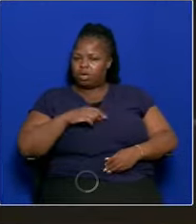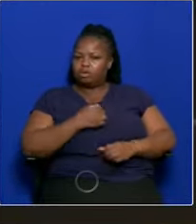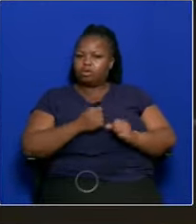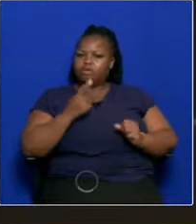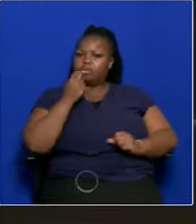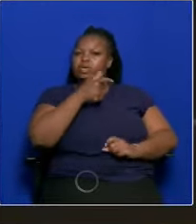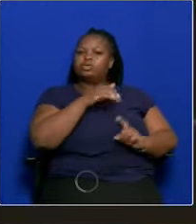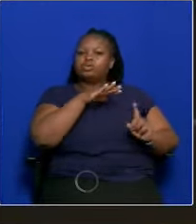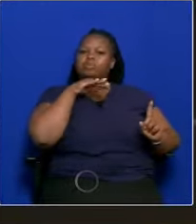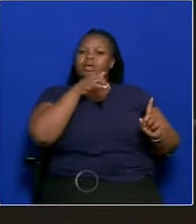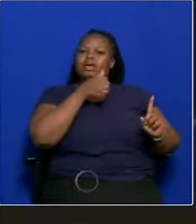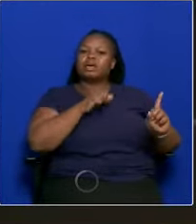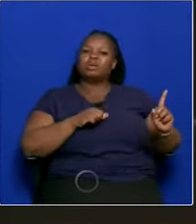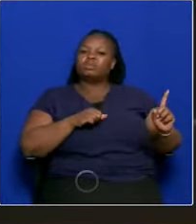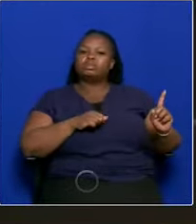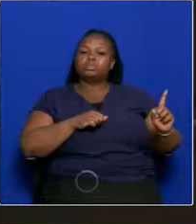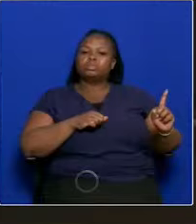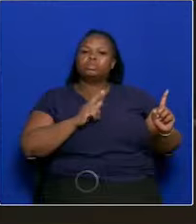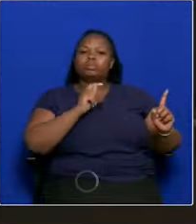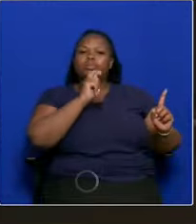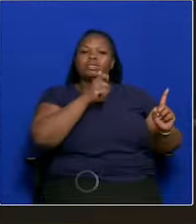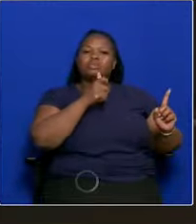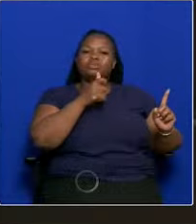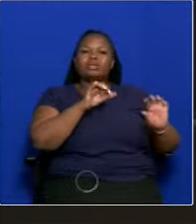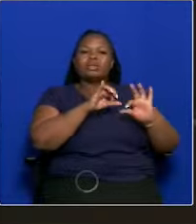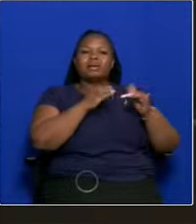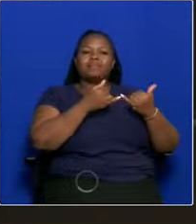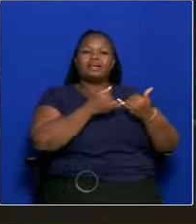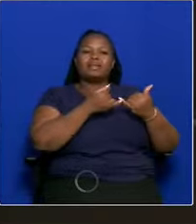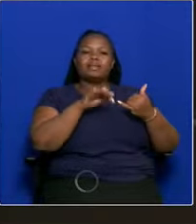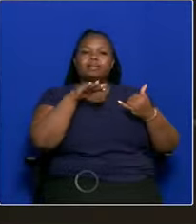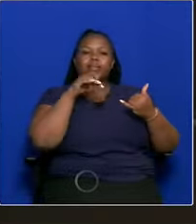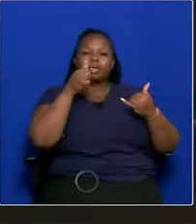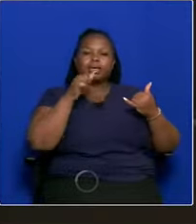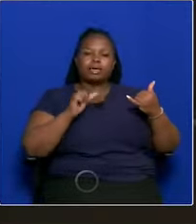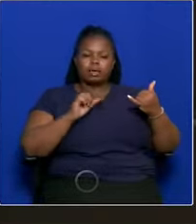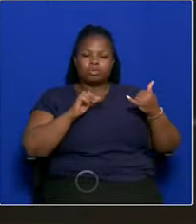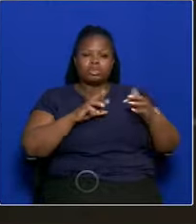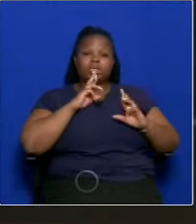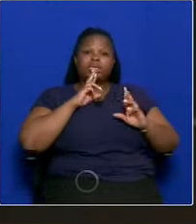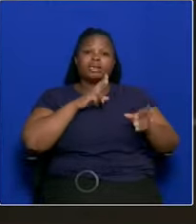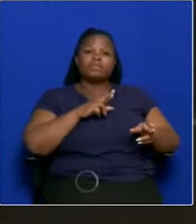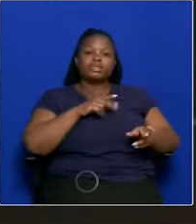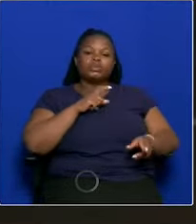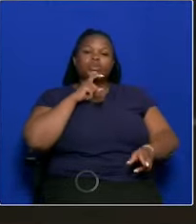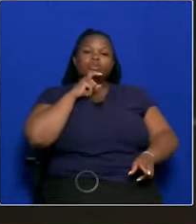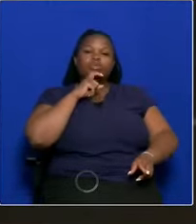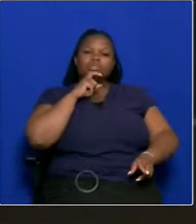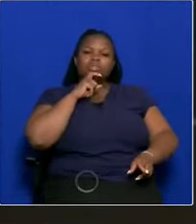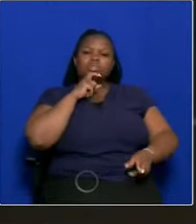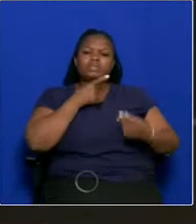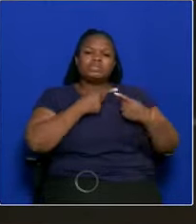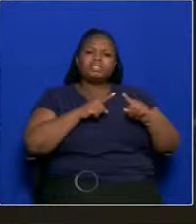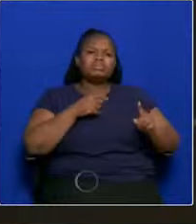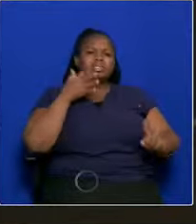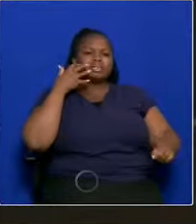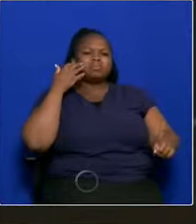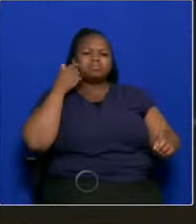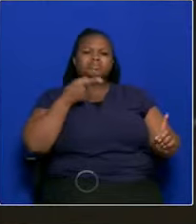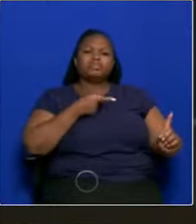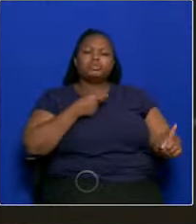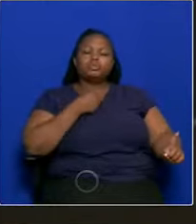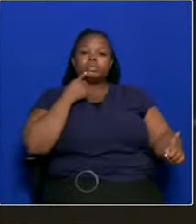a bank account of his company. And the reference you use is not even Matlala, you simply say